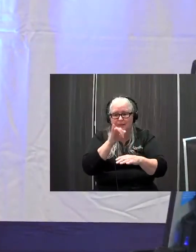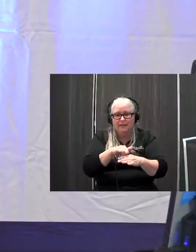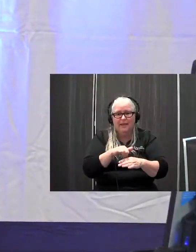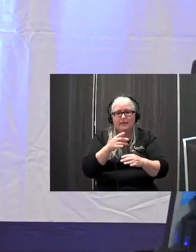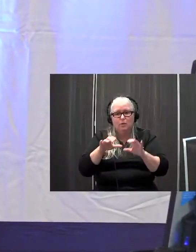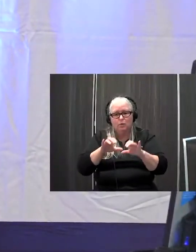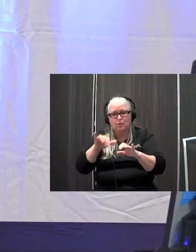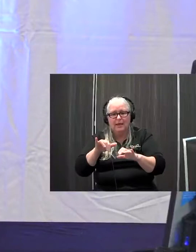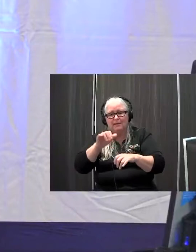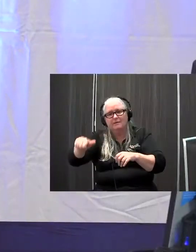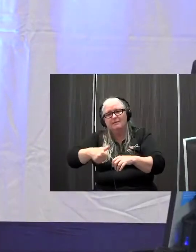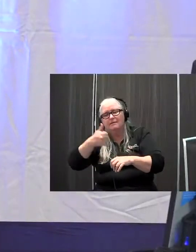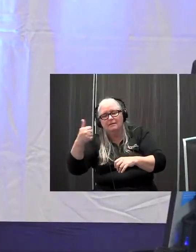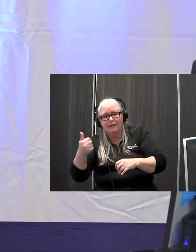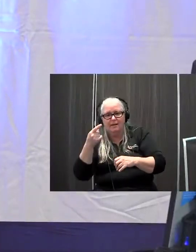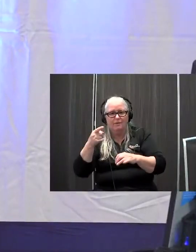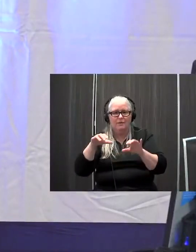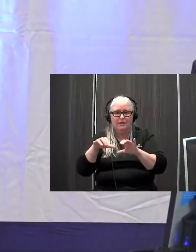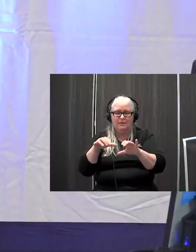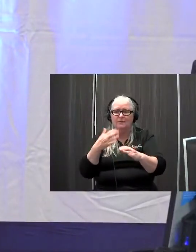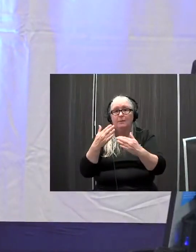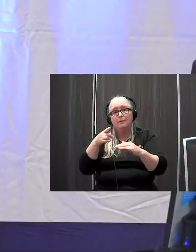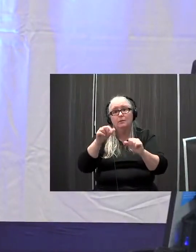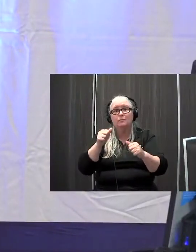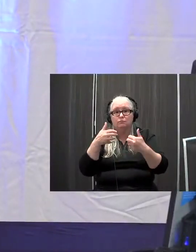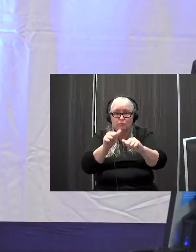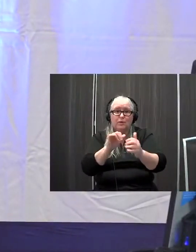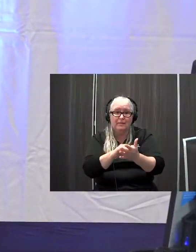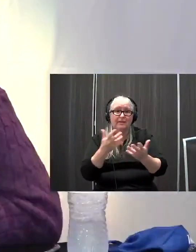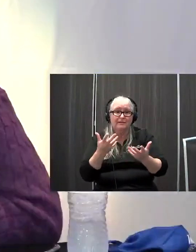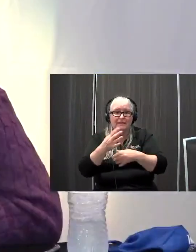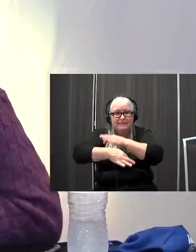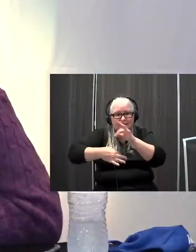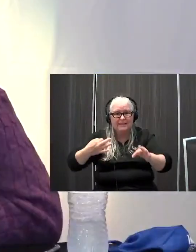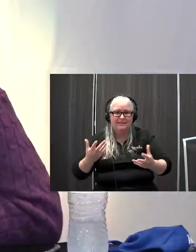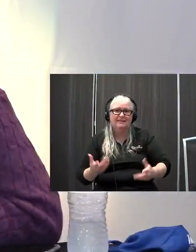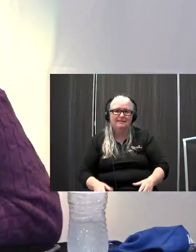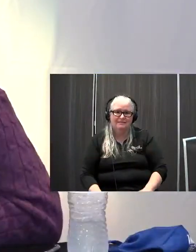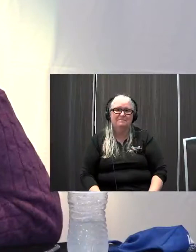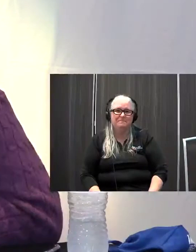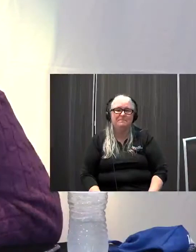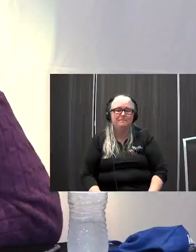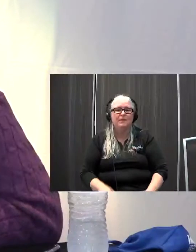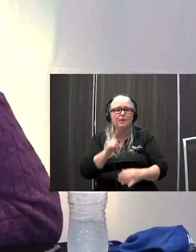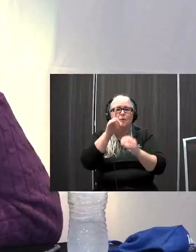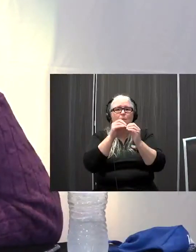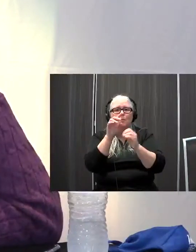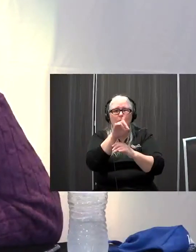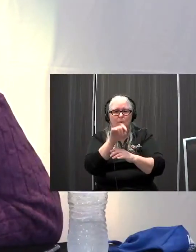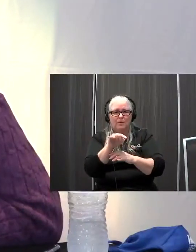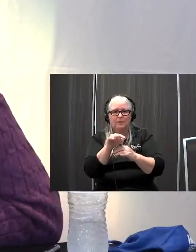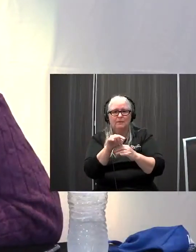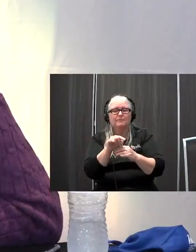on to that cloth, that might be something to try out. All right. And then one more question, and then we'll try to move ahead a little